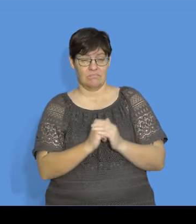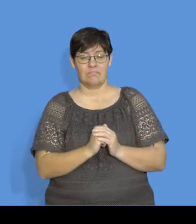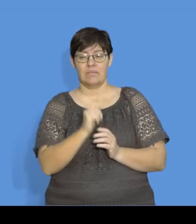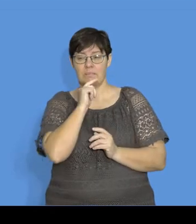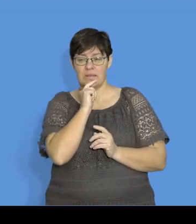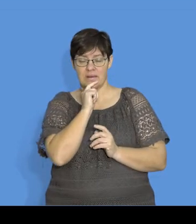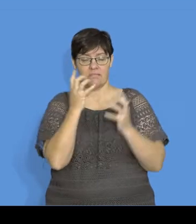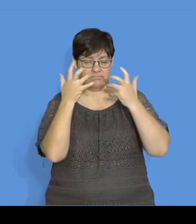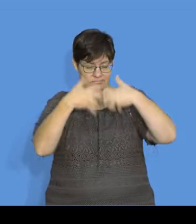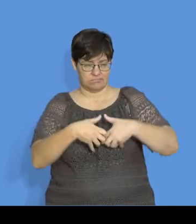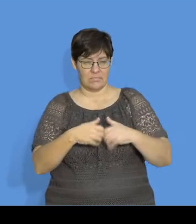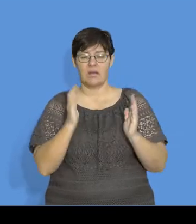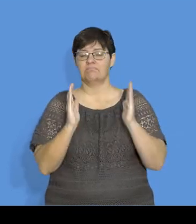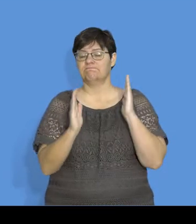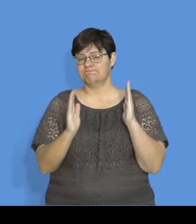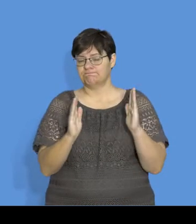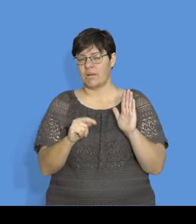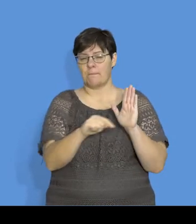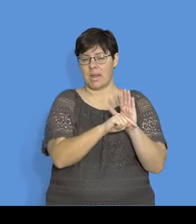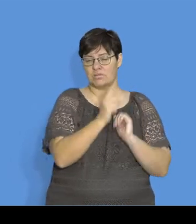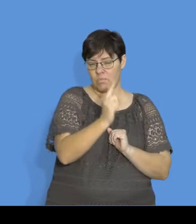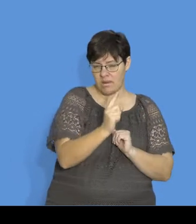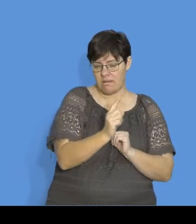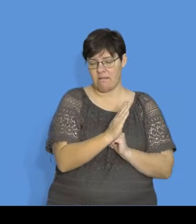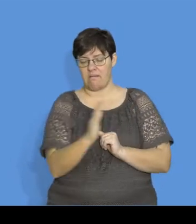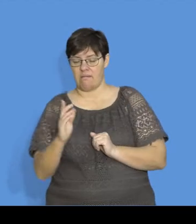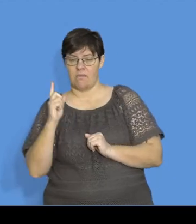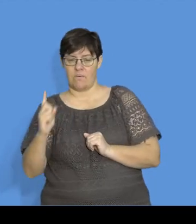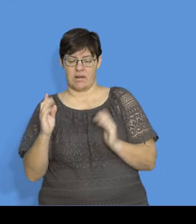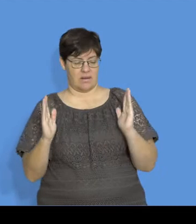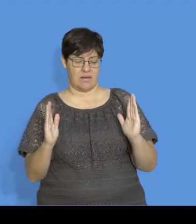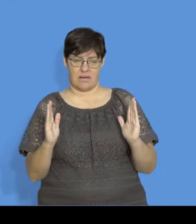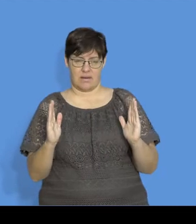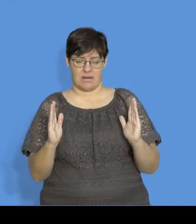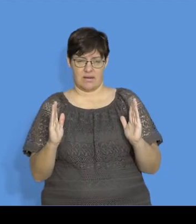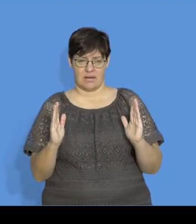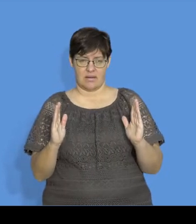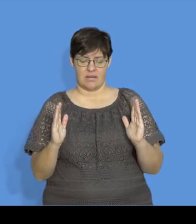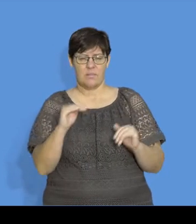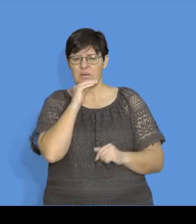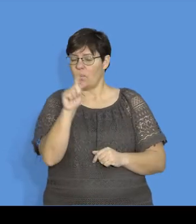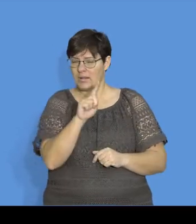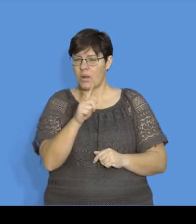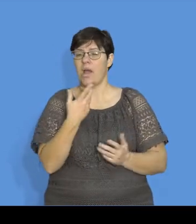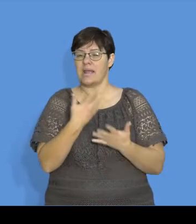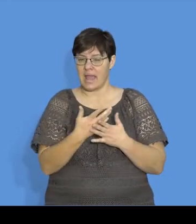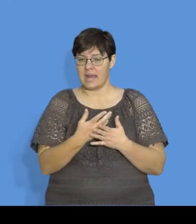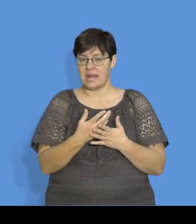So this implies the correlation coefficient is between -1 and 1. What does this mean? We